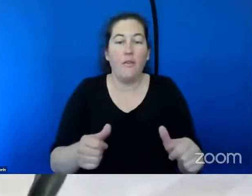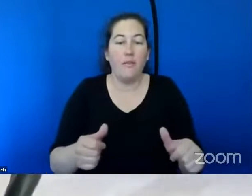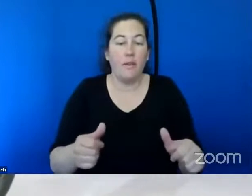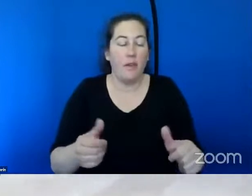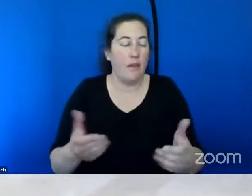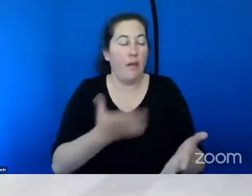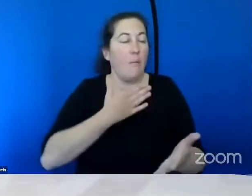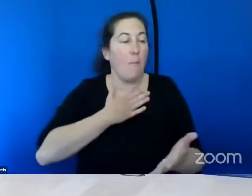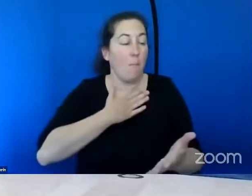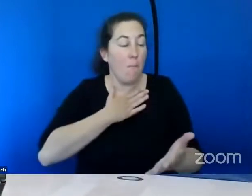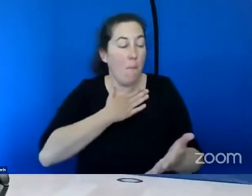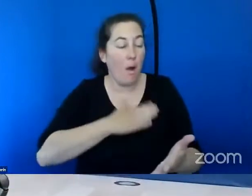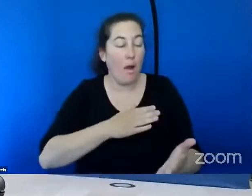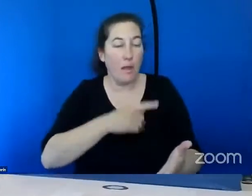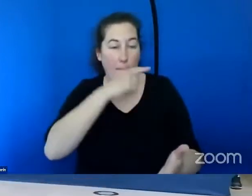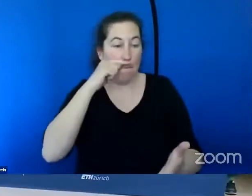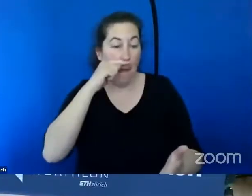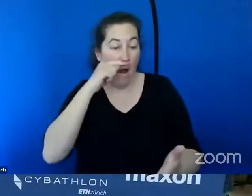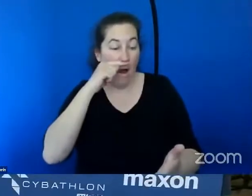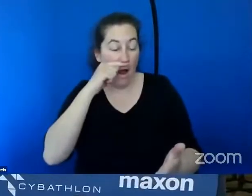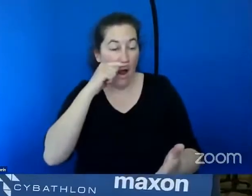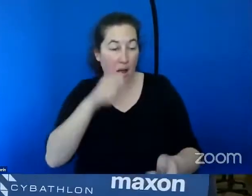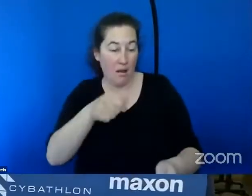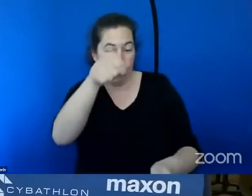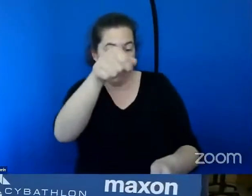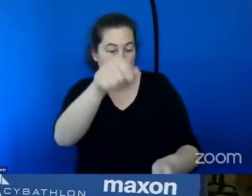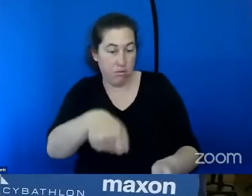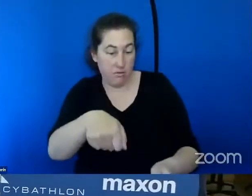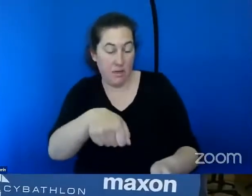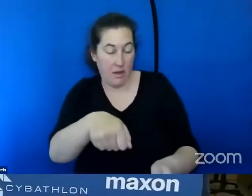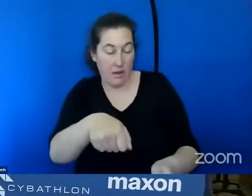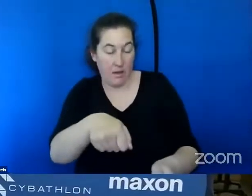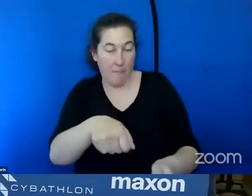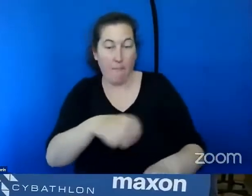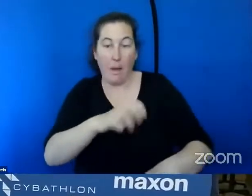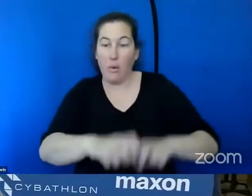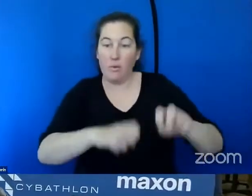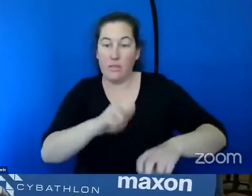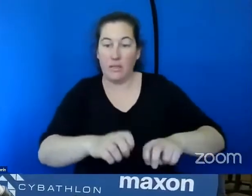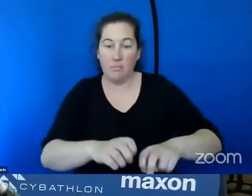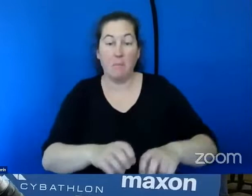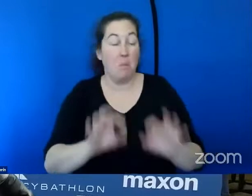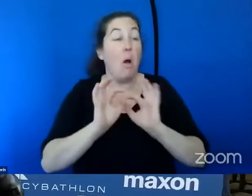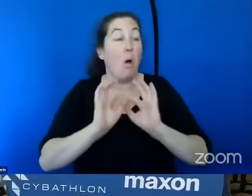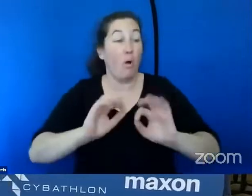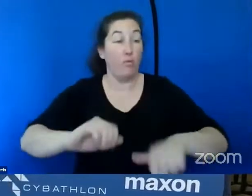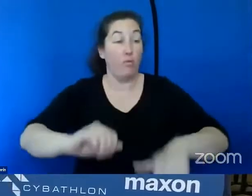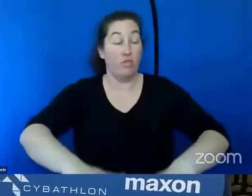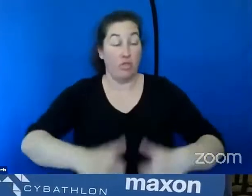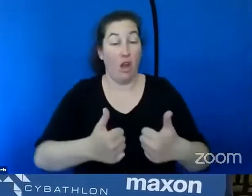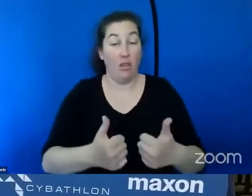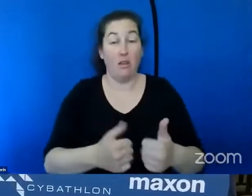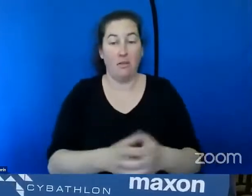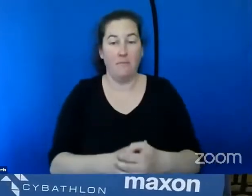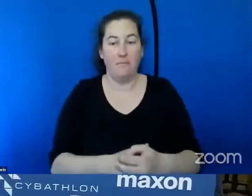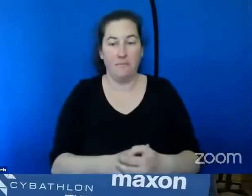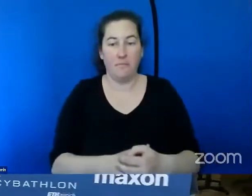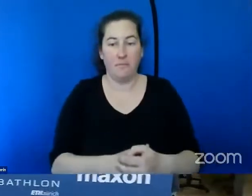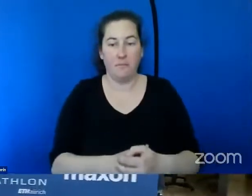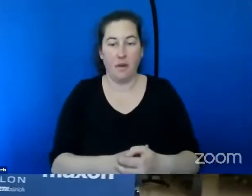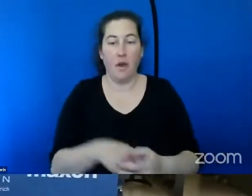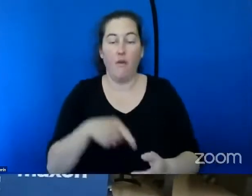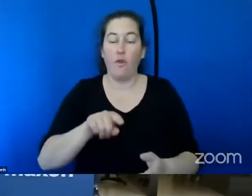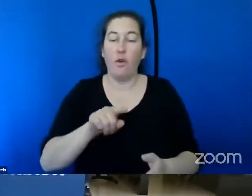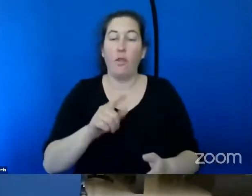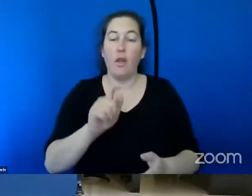the arm here, actually attached to the bone of the Swedish pilot. Exactly, this is very special. So the nerves